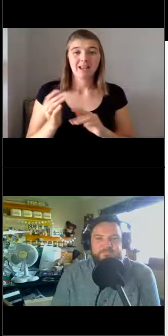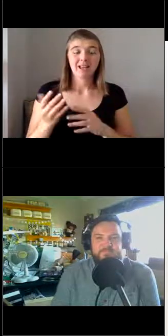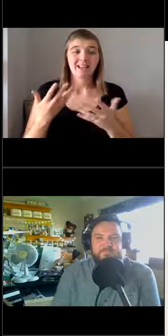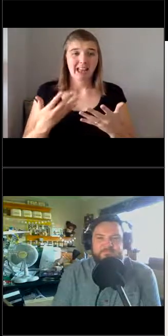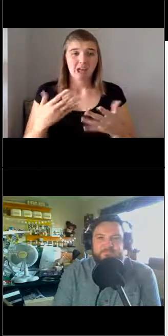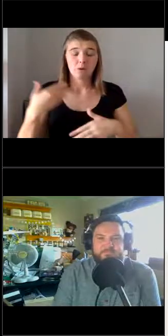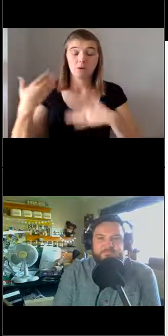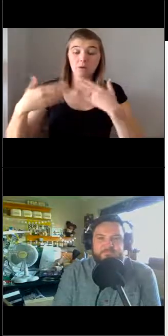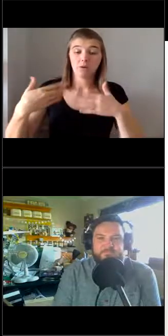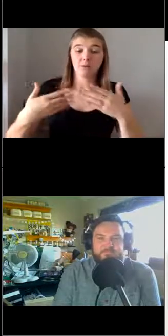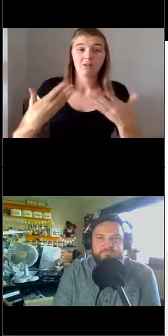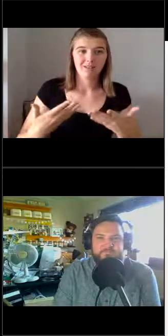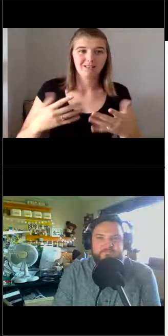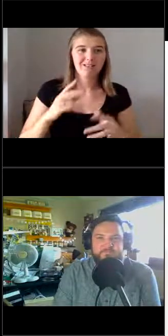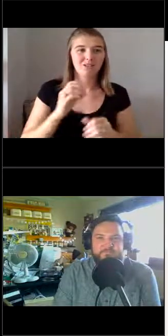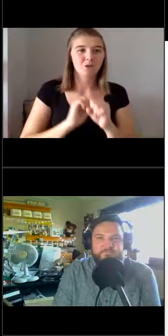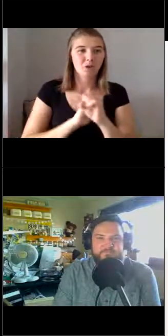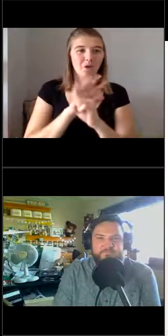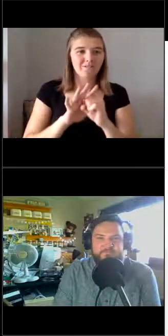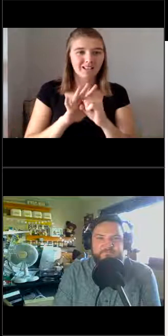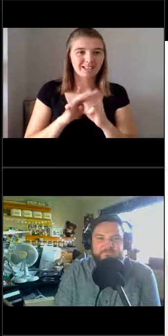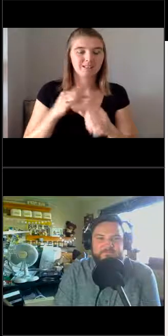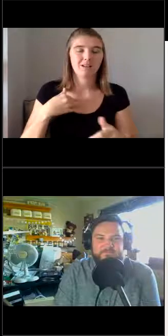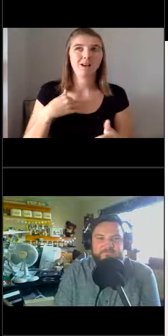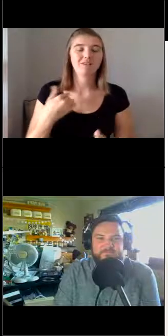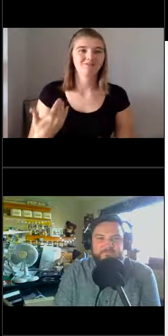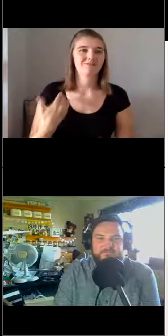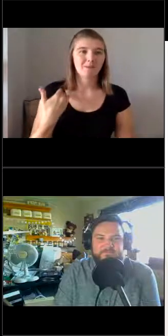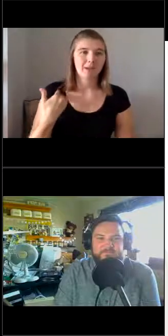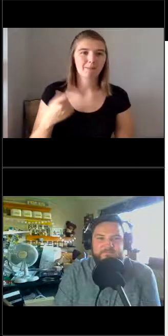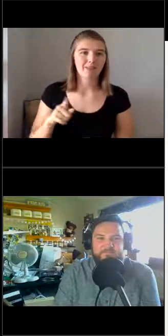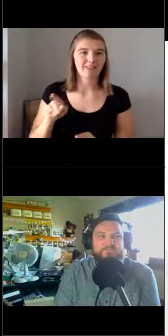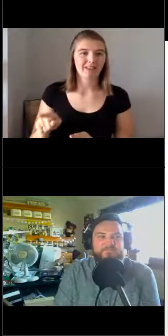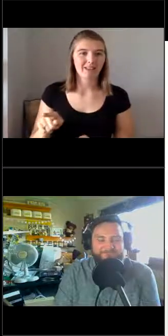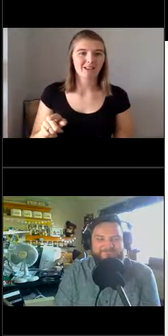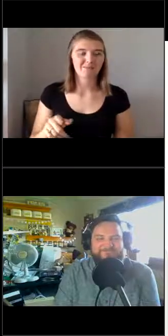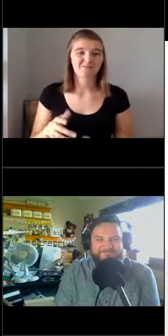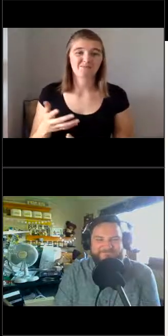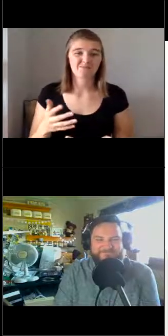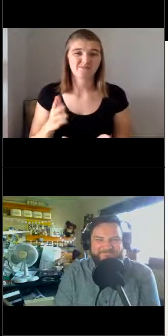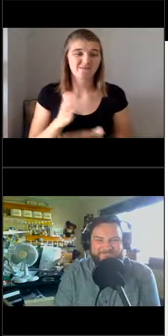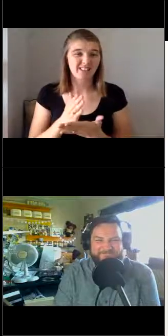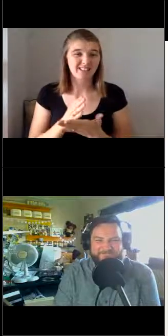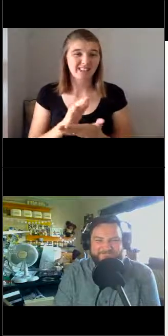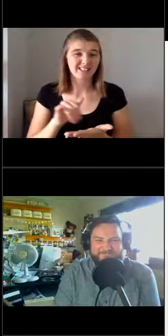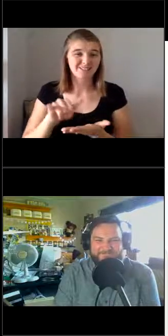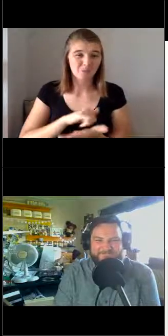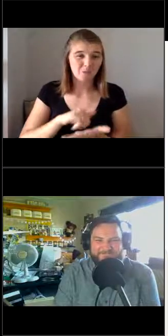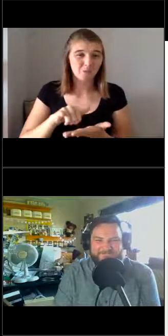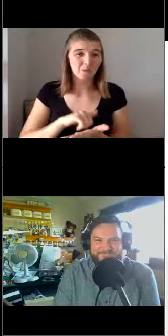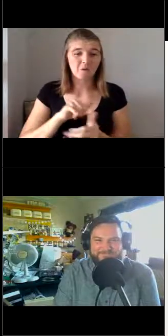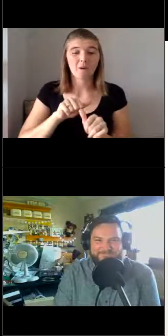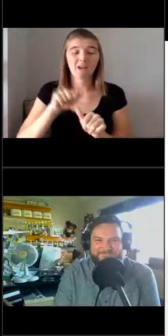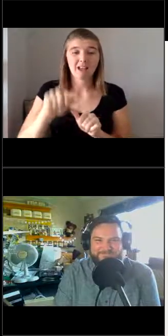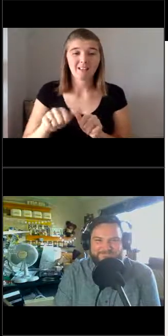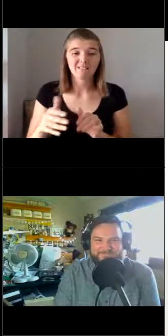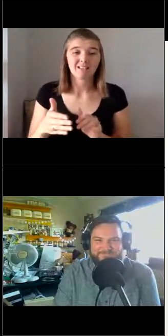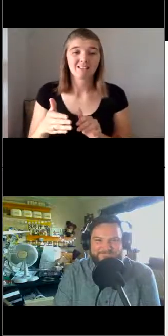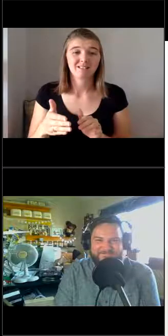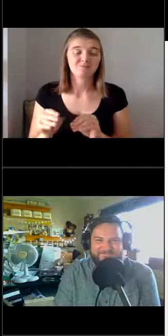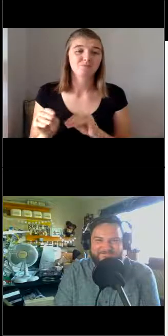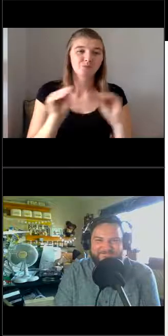But then after that, I followed someone to Denmark and had my second postdoc, and